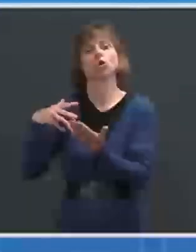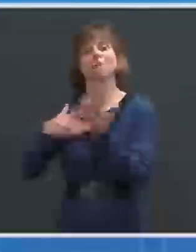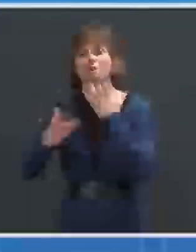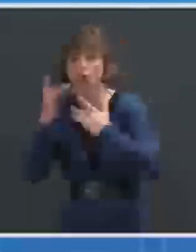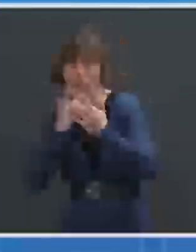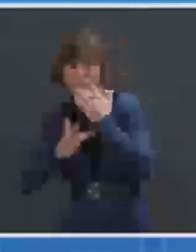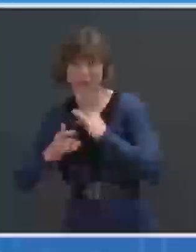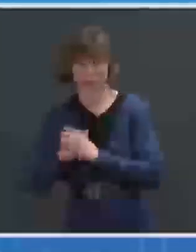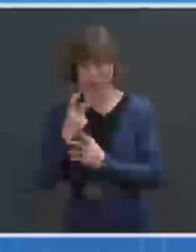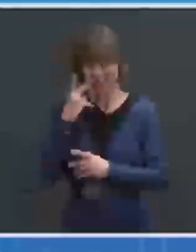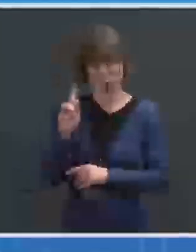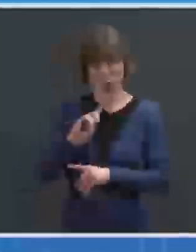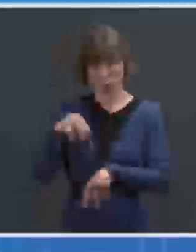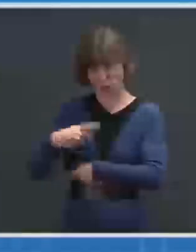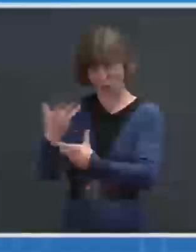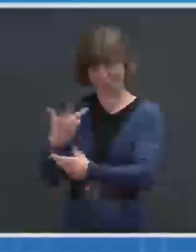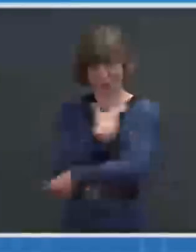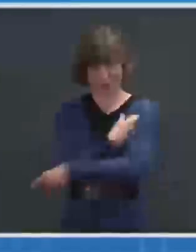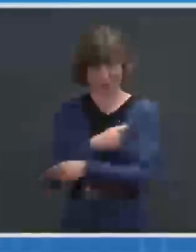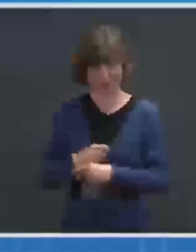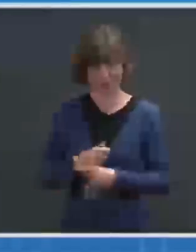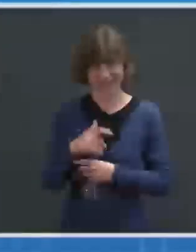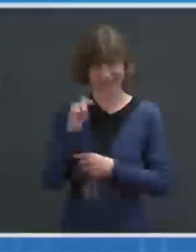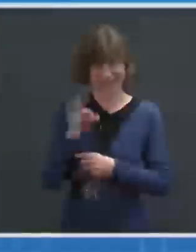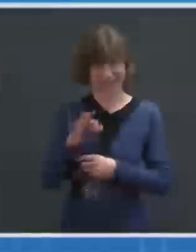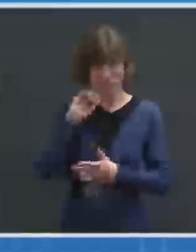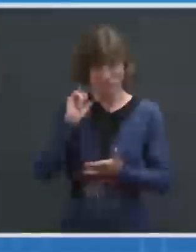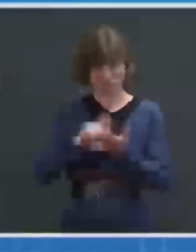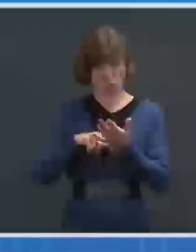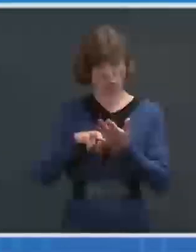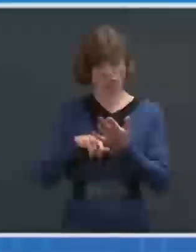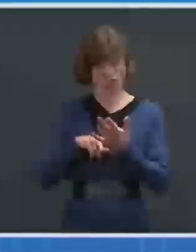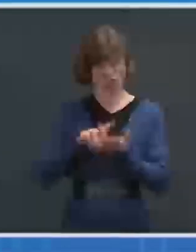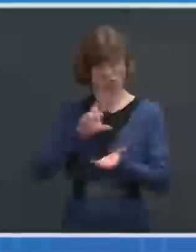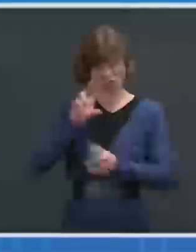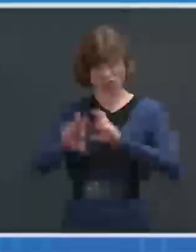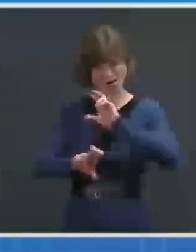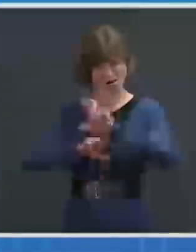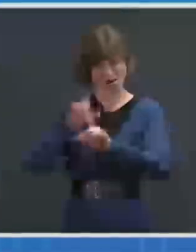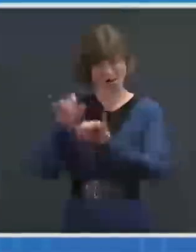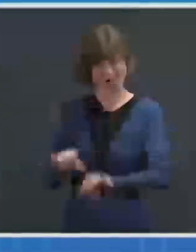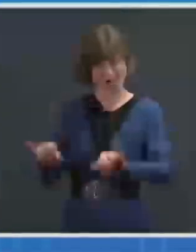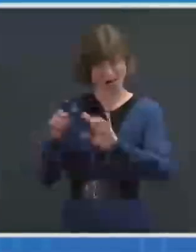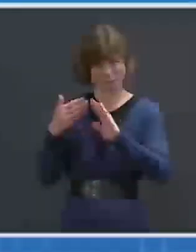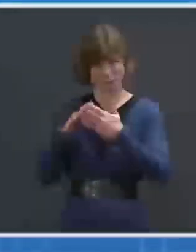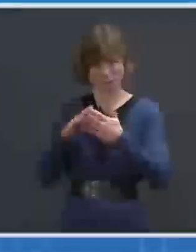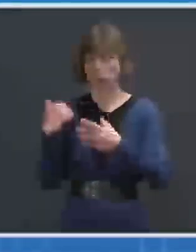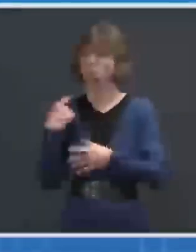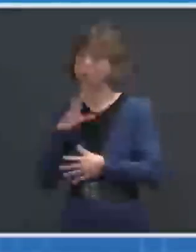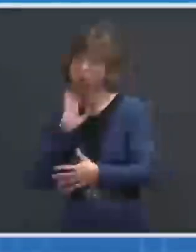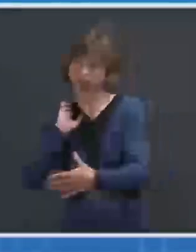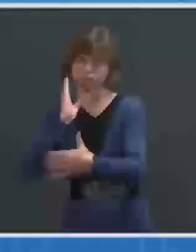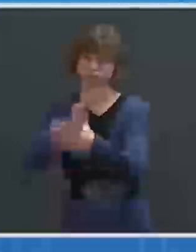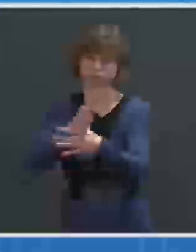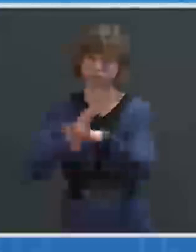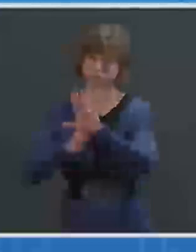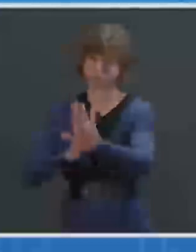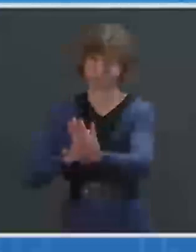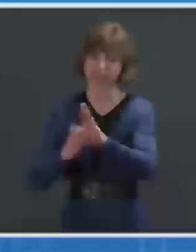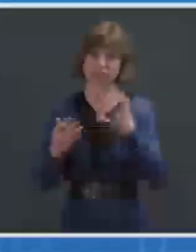certain vaccines go consistently to certain communities, we will be able to intervene. And, we're here to